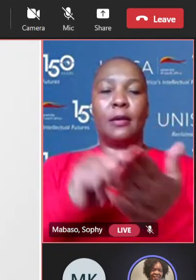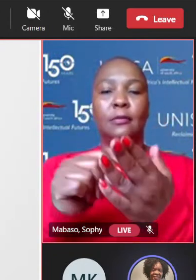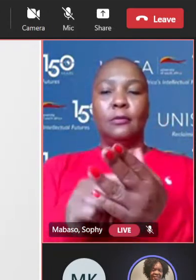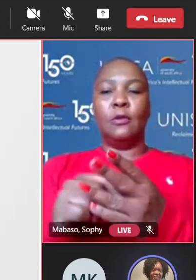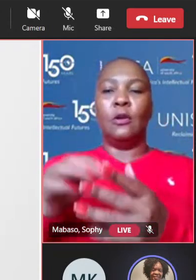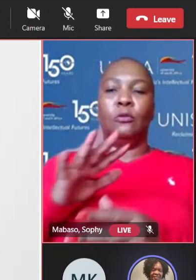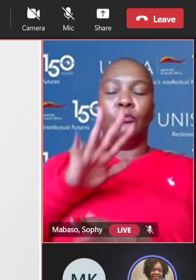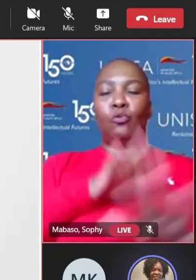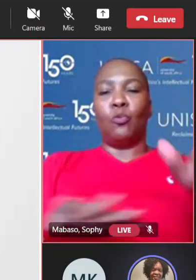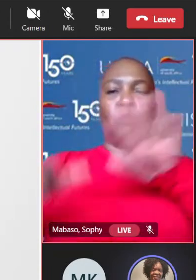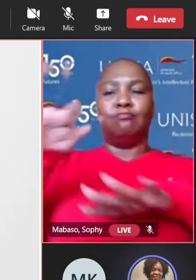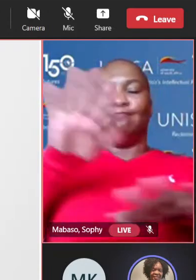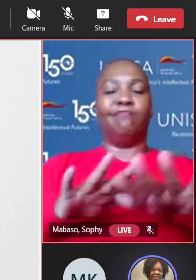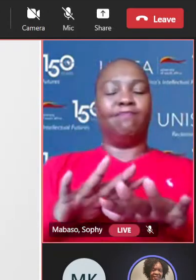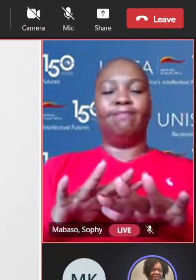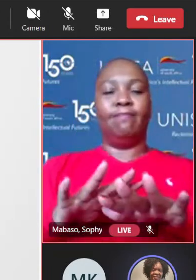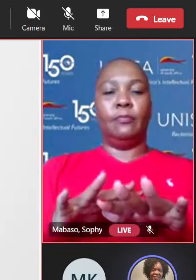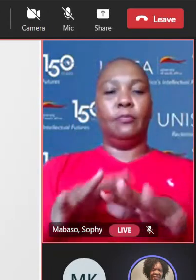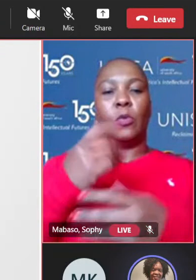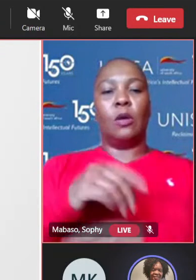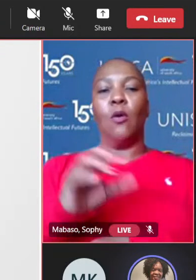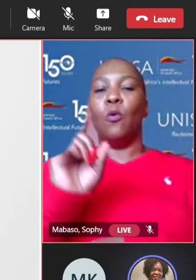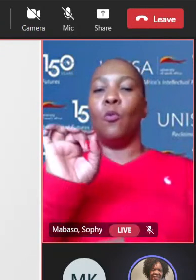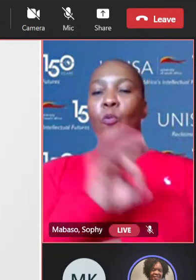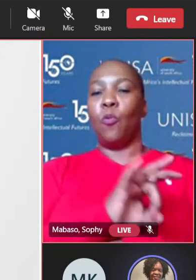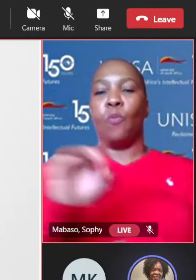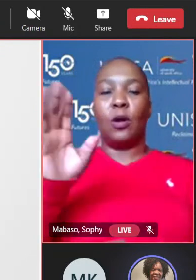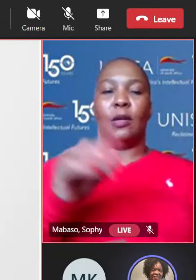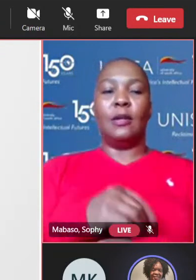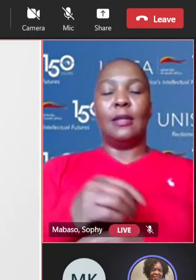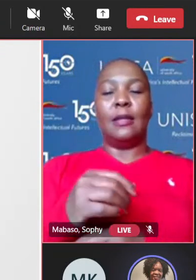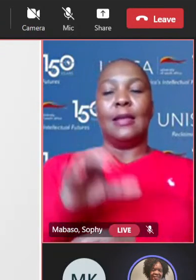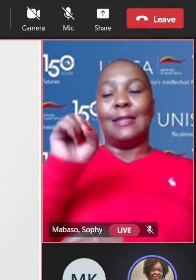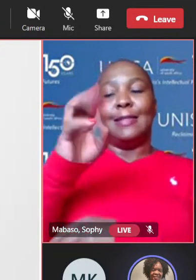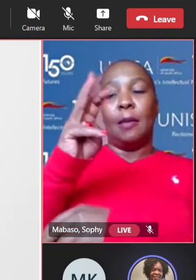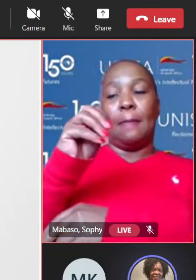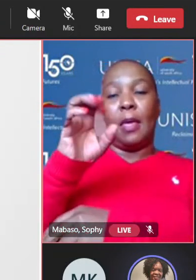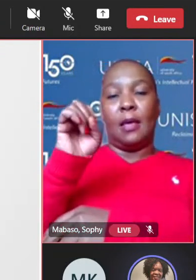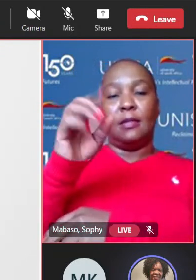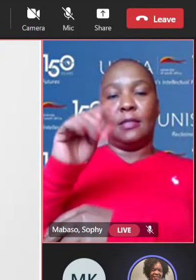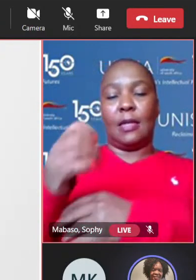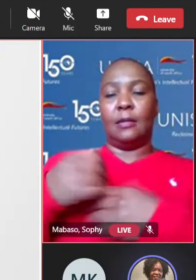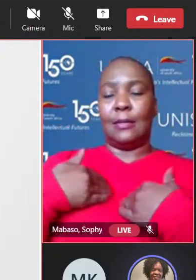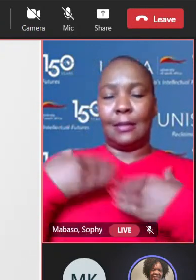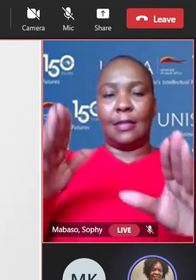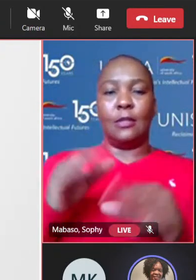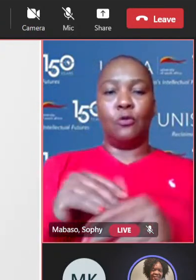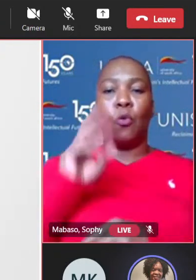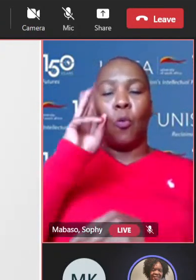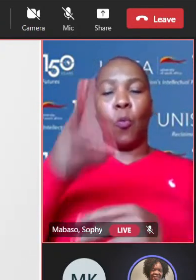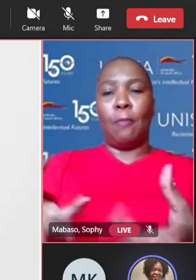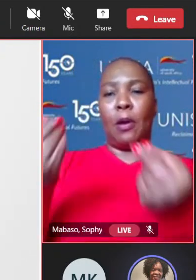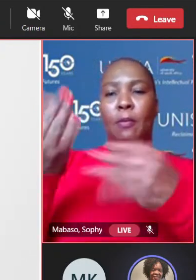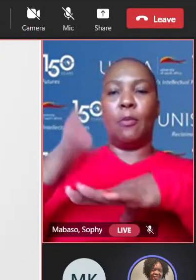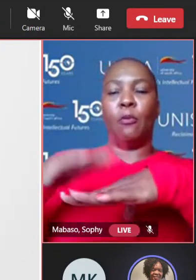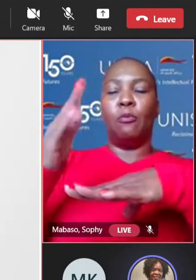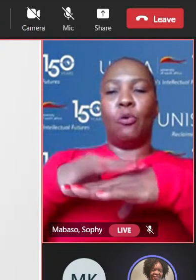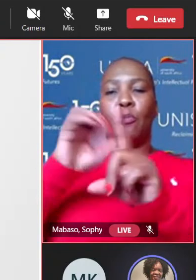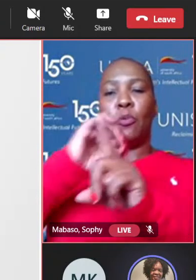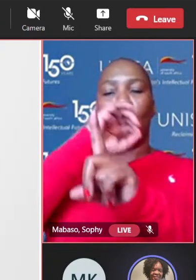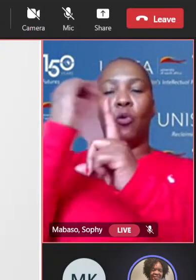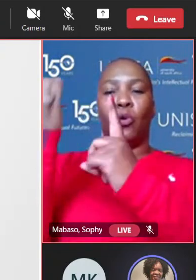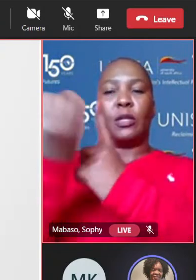because once the semester starts, then you will get more orientation concerning